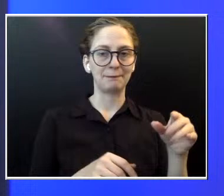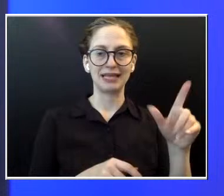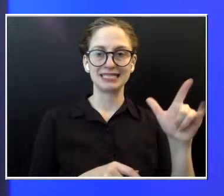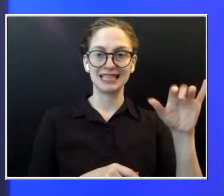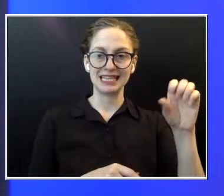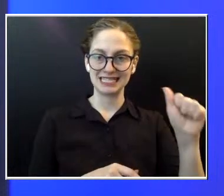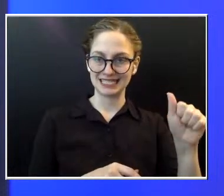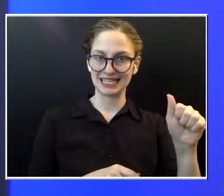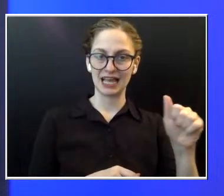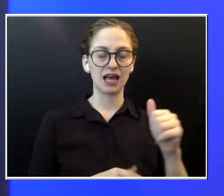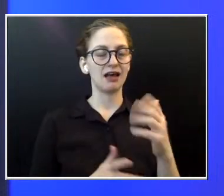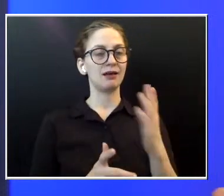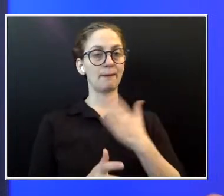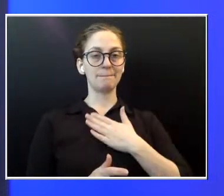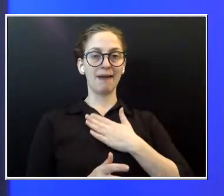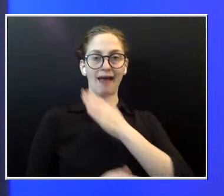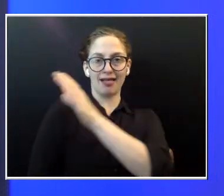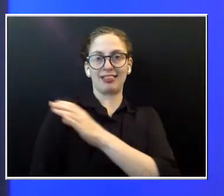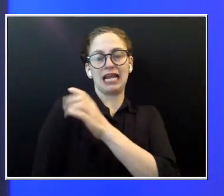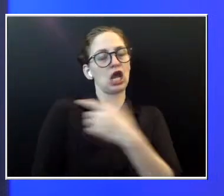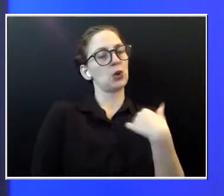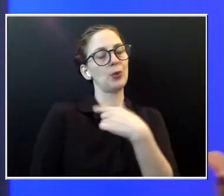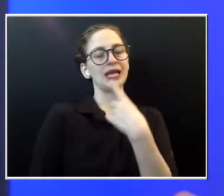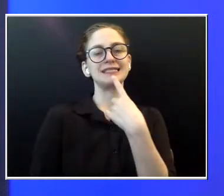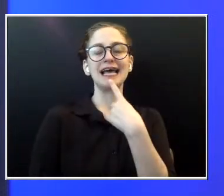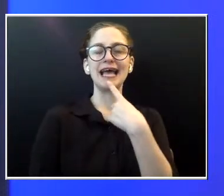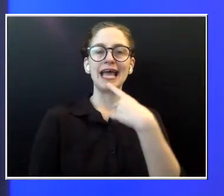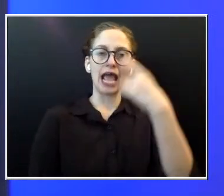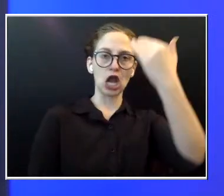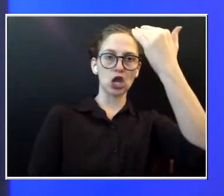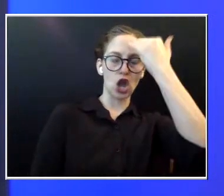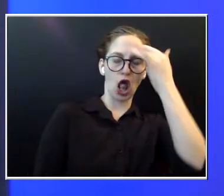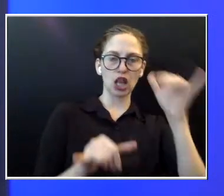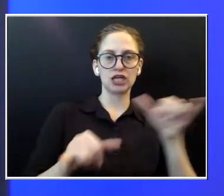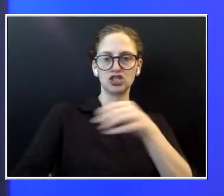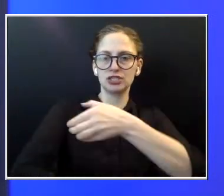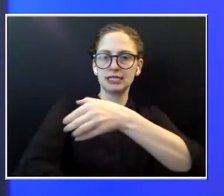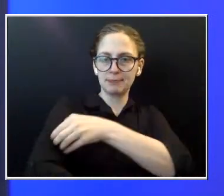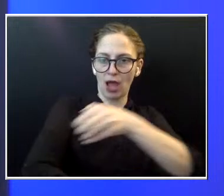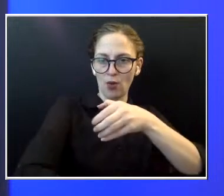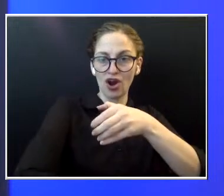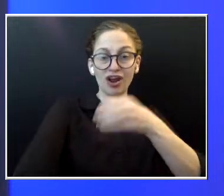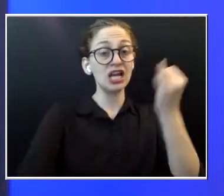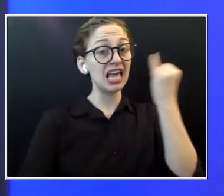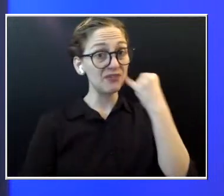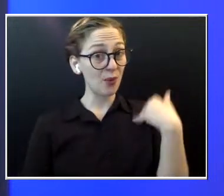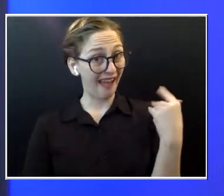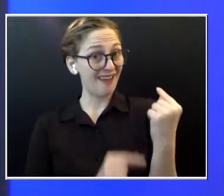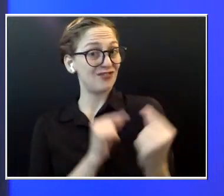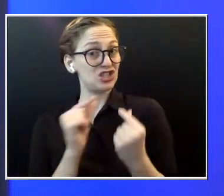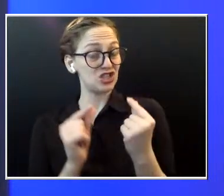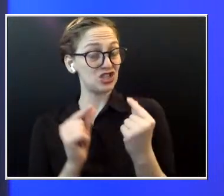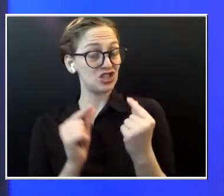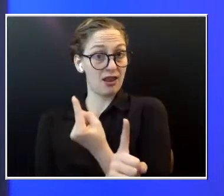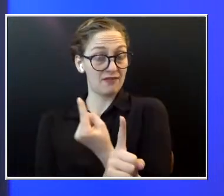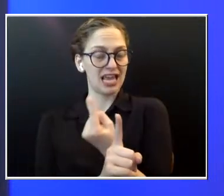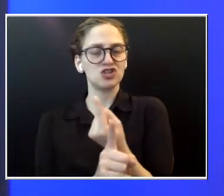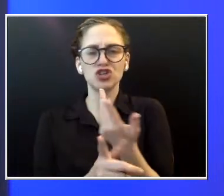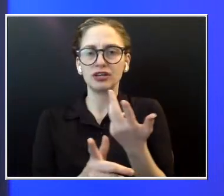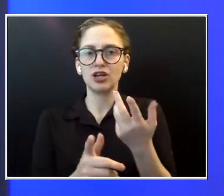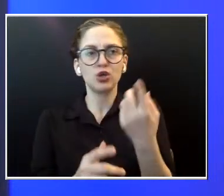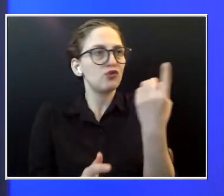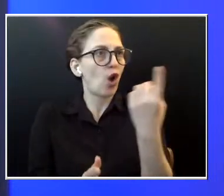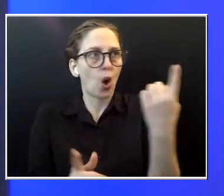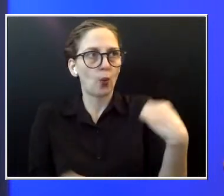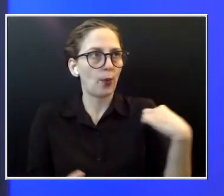clinic. And if you have a genetic mutation, you were born with it, it's there. So if we know about it, we can at least take steps to minimize your risk.